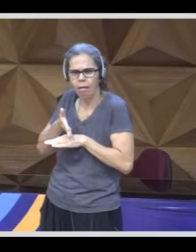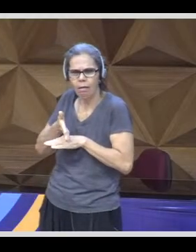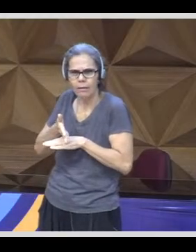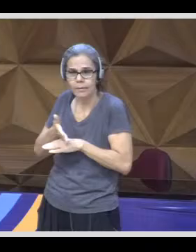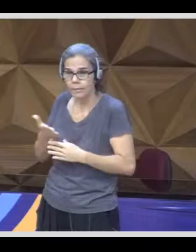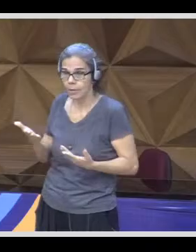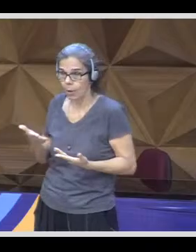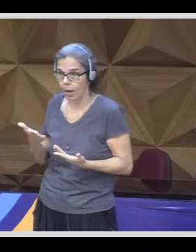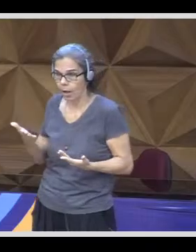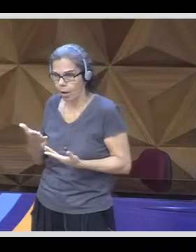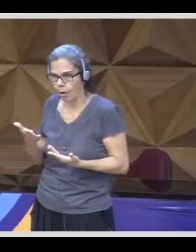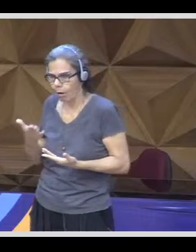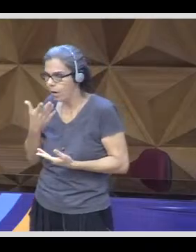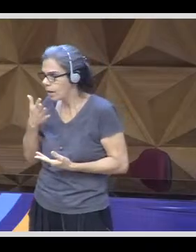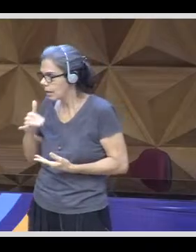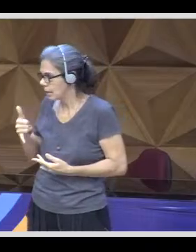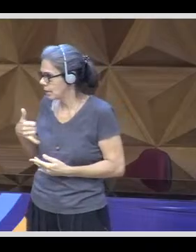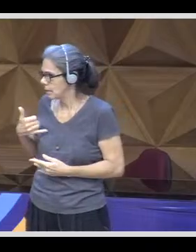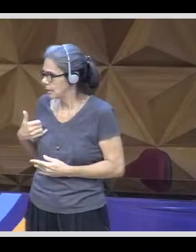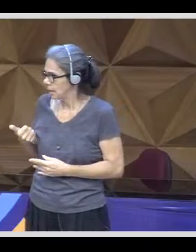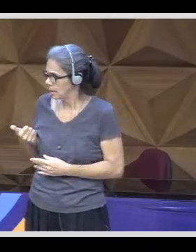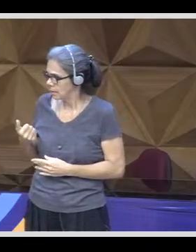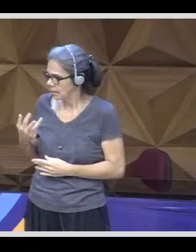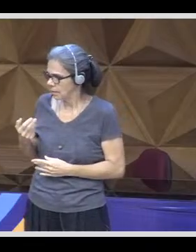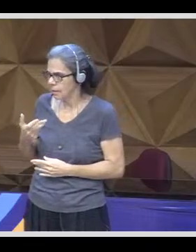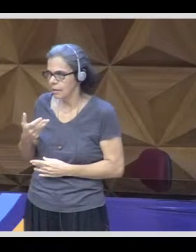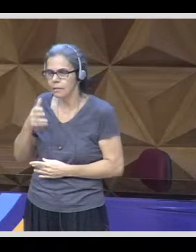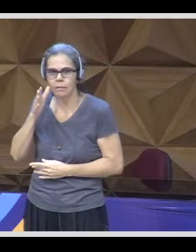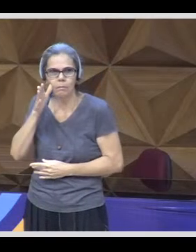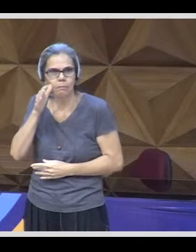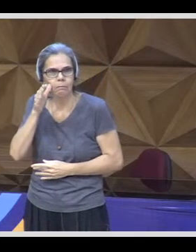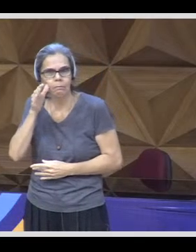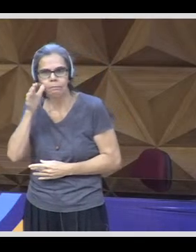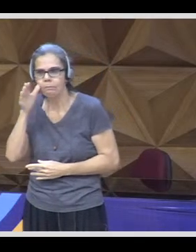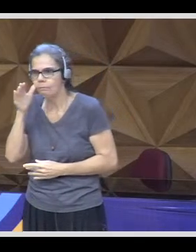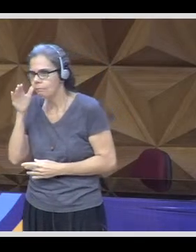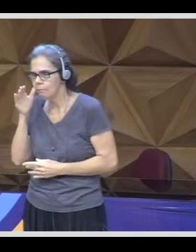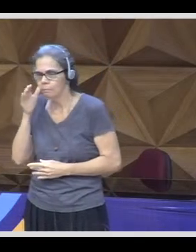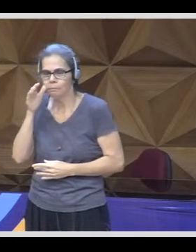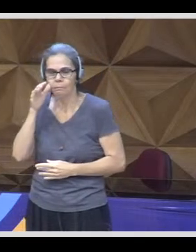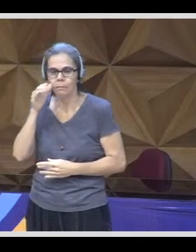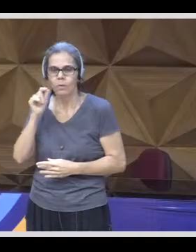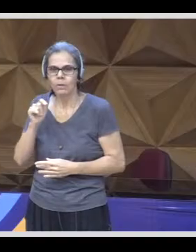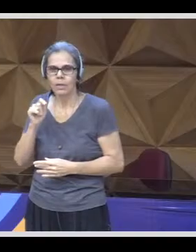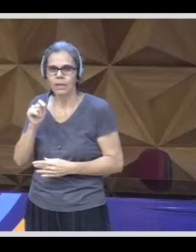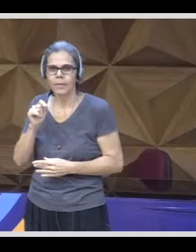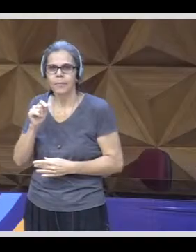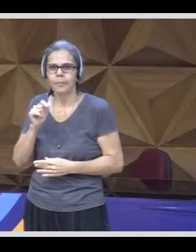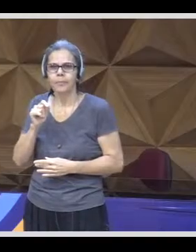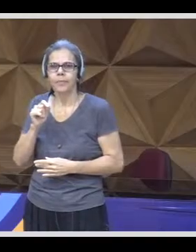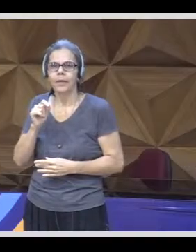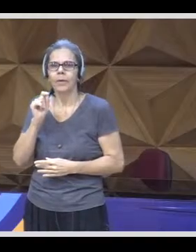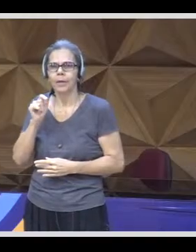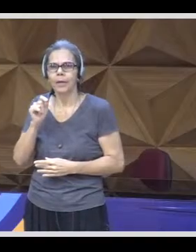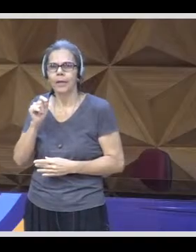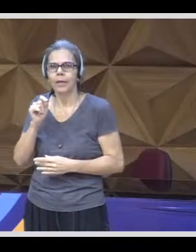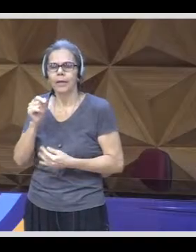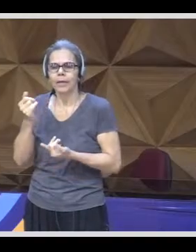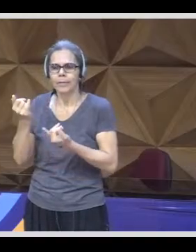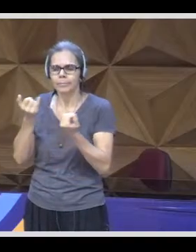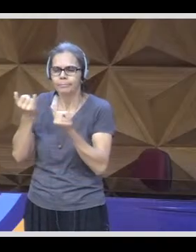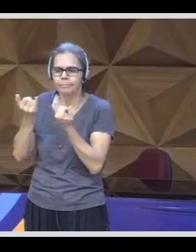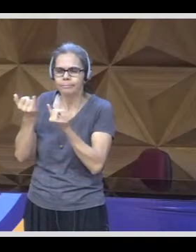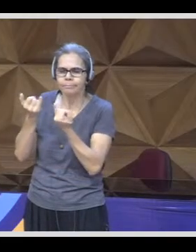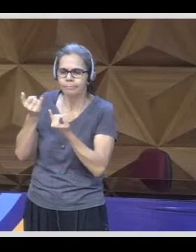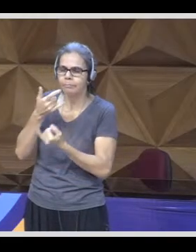saw lots of streams with Pix, Pix, Pix, Pix. If we look at the emojis, then we see each column